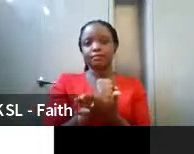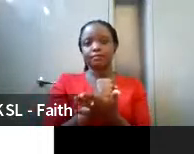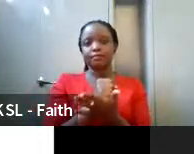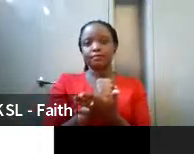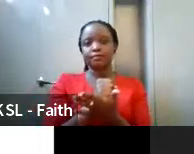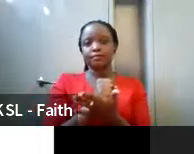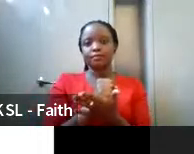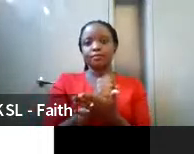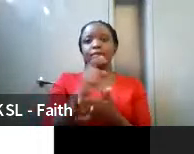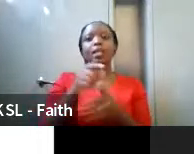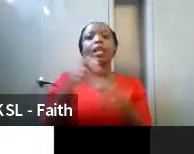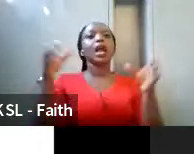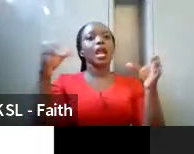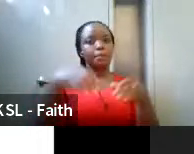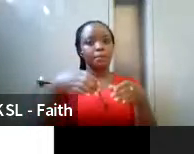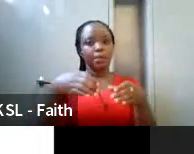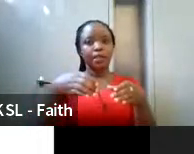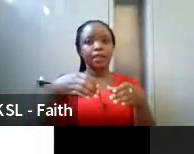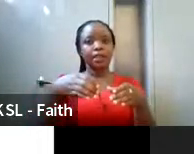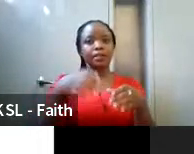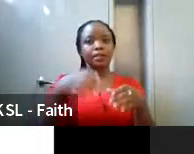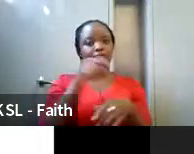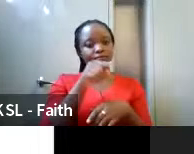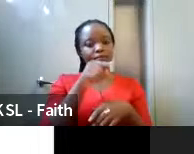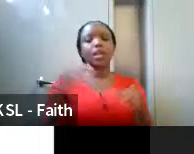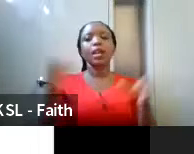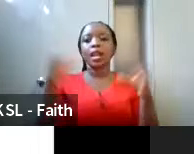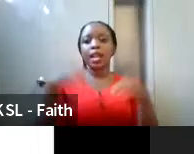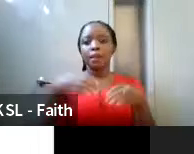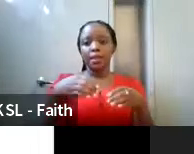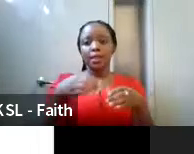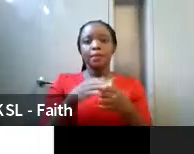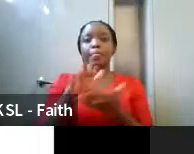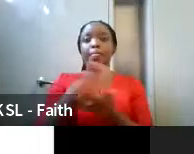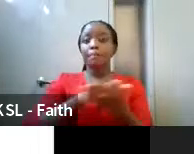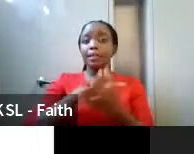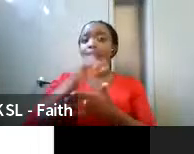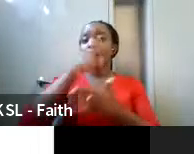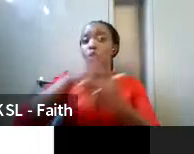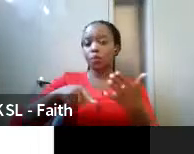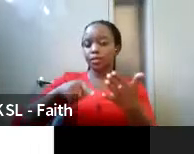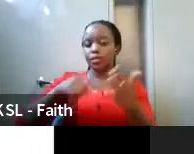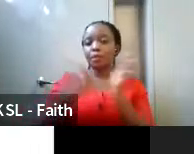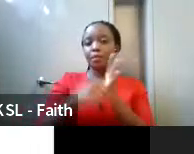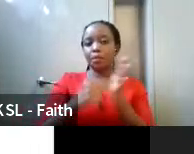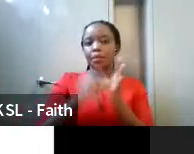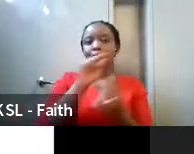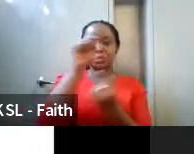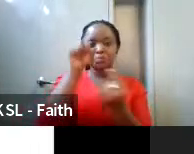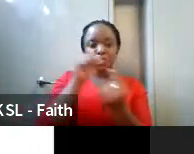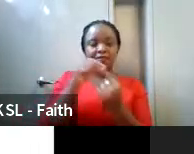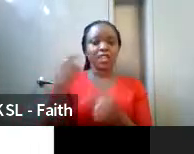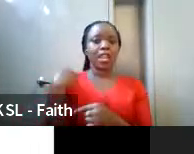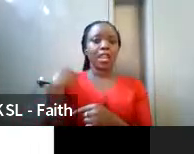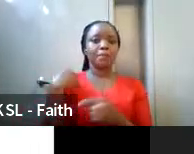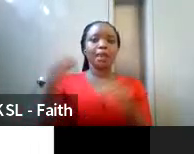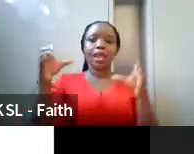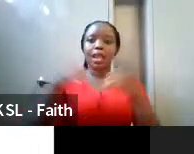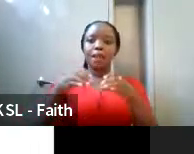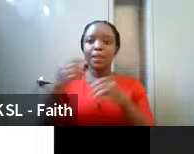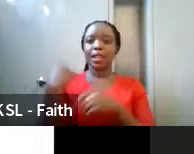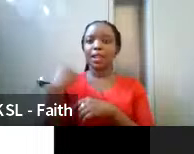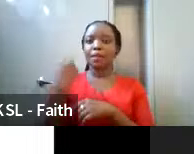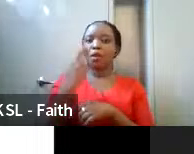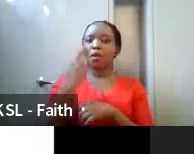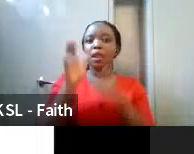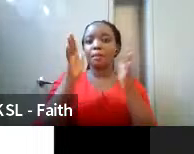company. Okay, I'm just saying, Yeah. basically, whatever the issue is with that specific PIN, whether a company PIN or a